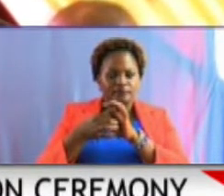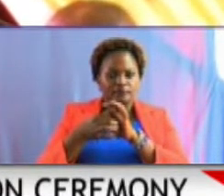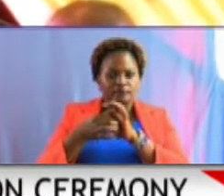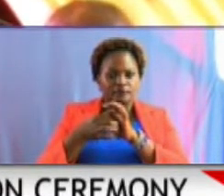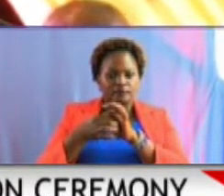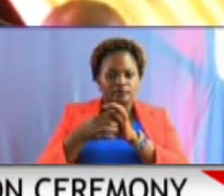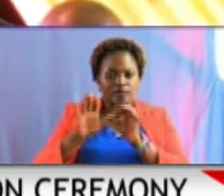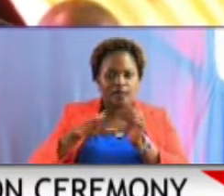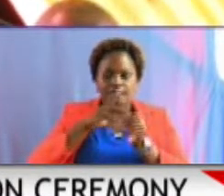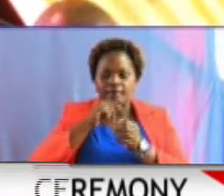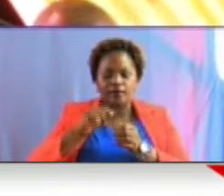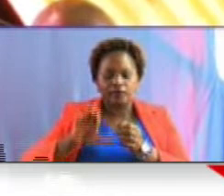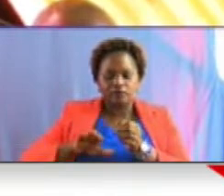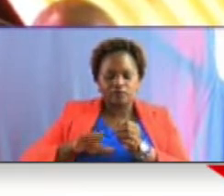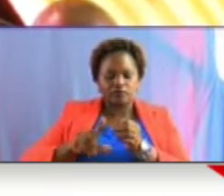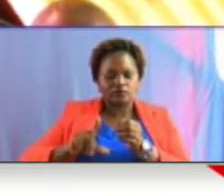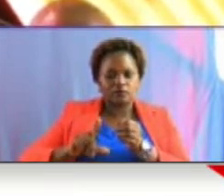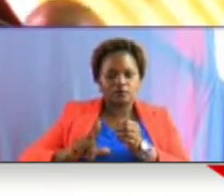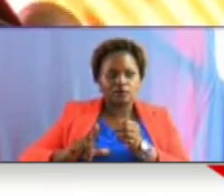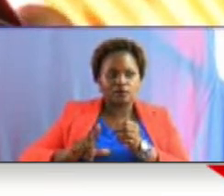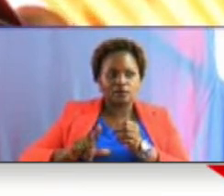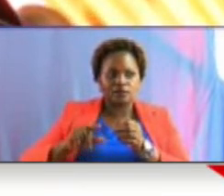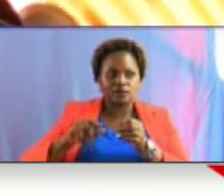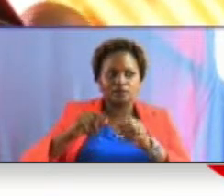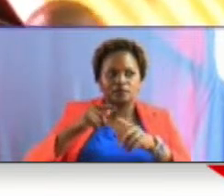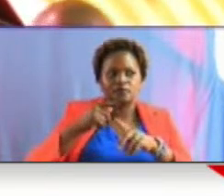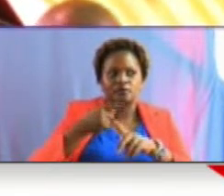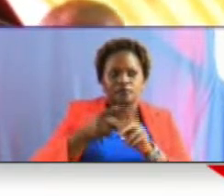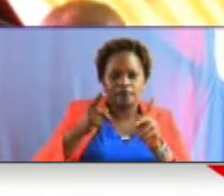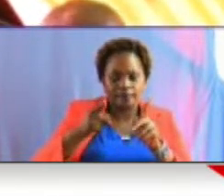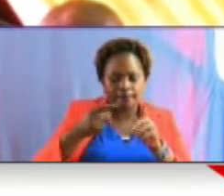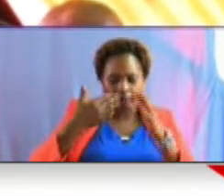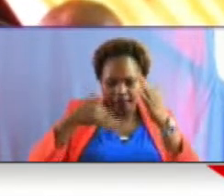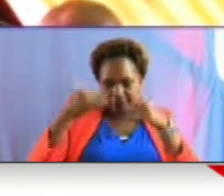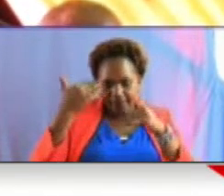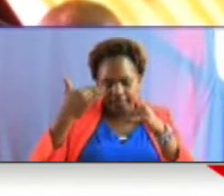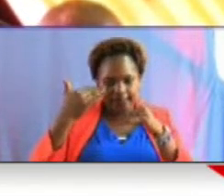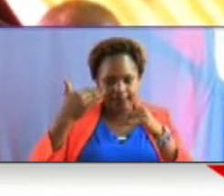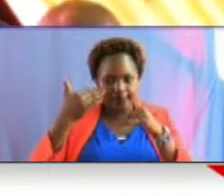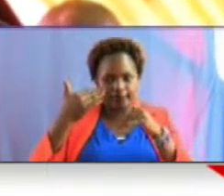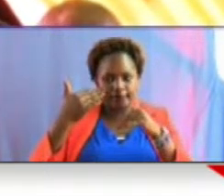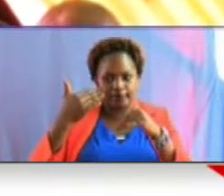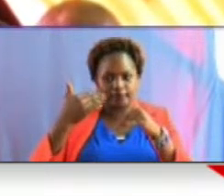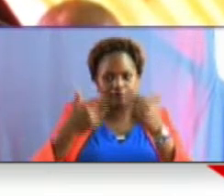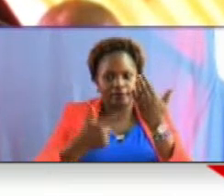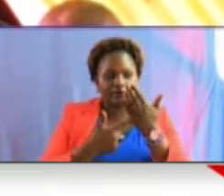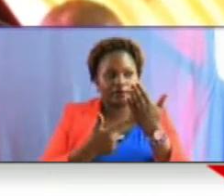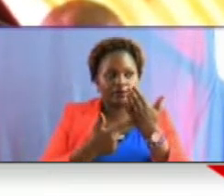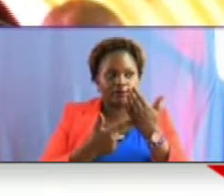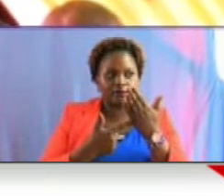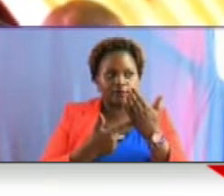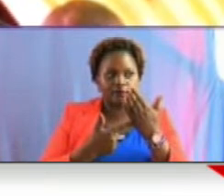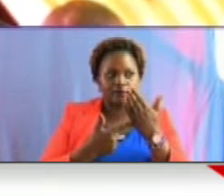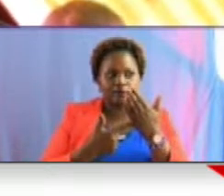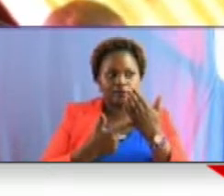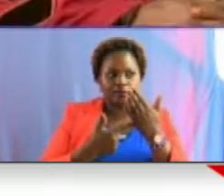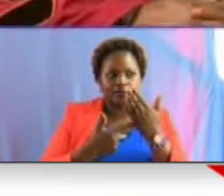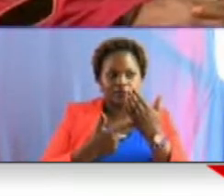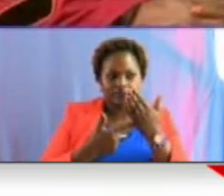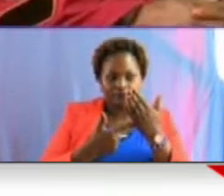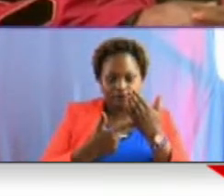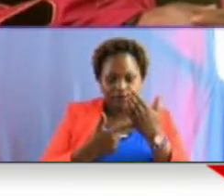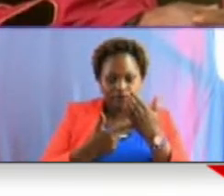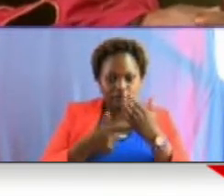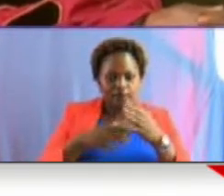Ladies and gentlemen, in cognizance of the university motto, Innovation for Prosperity,